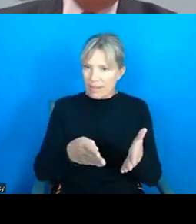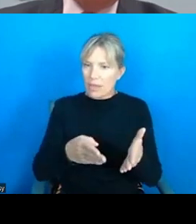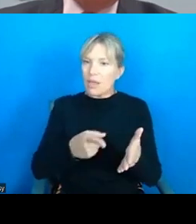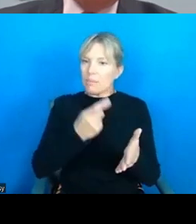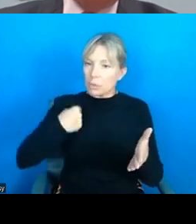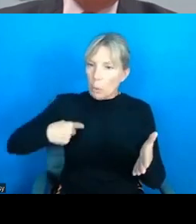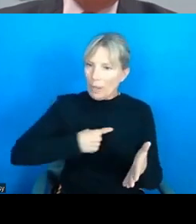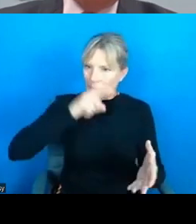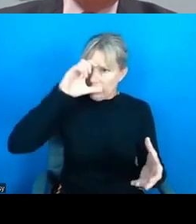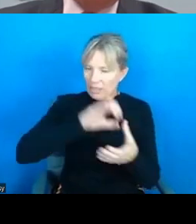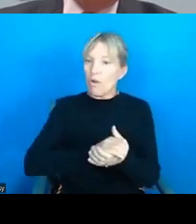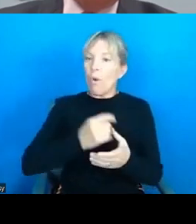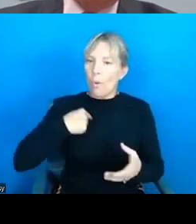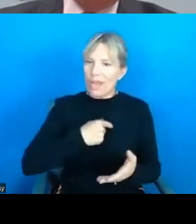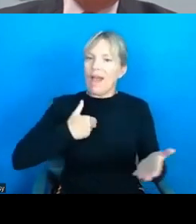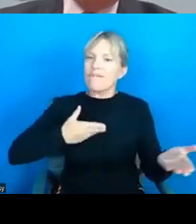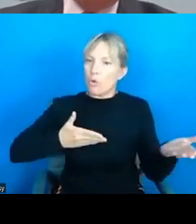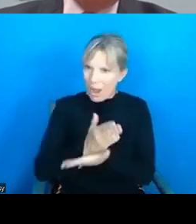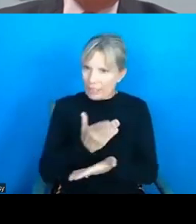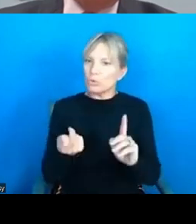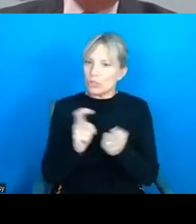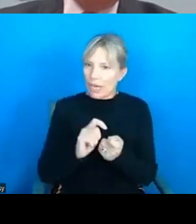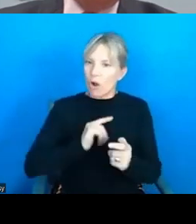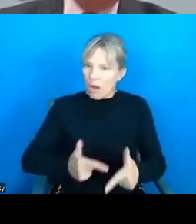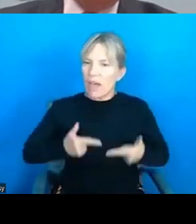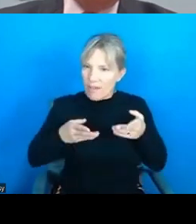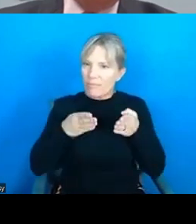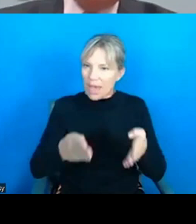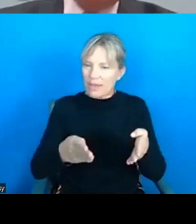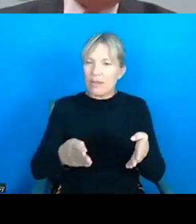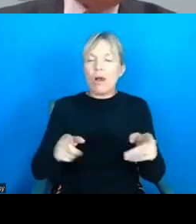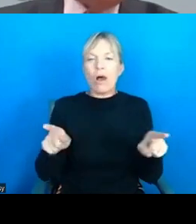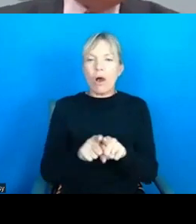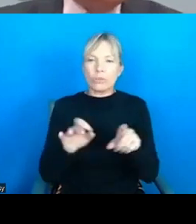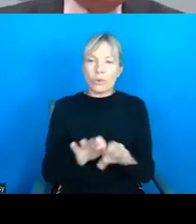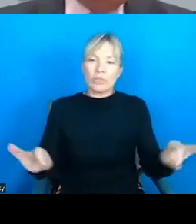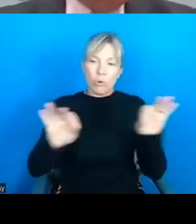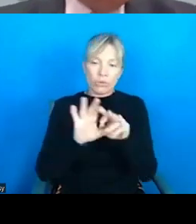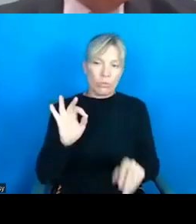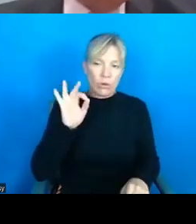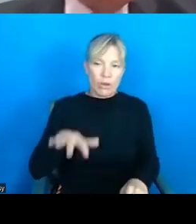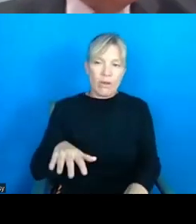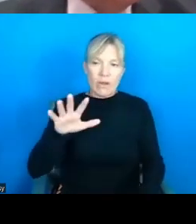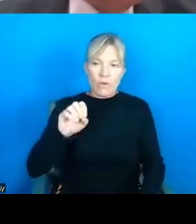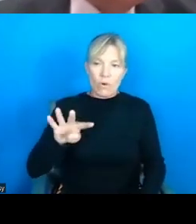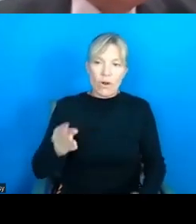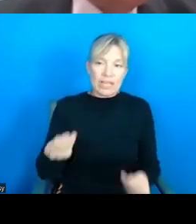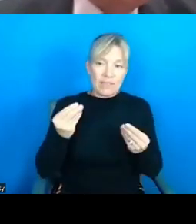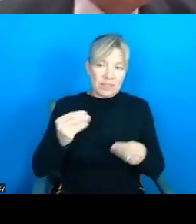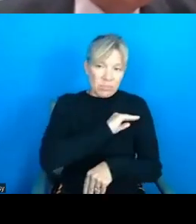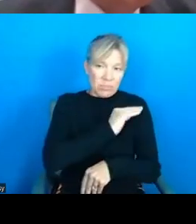right to do it. So I think it's important to also point out that 504 not only gave us power, but